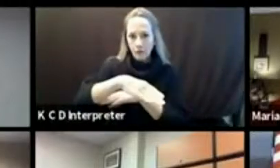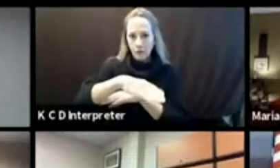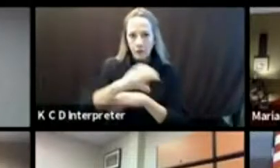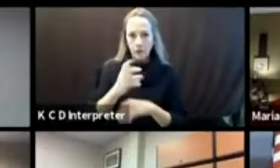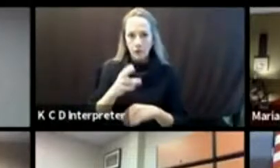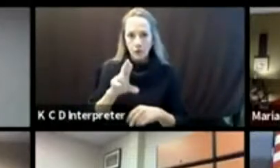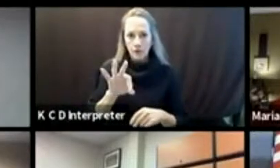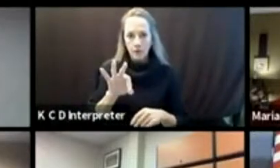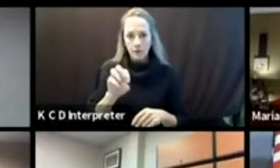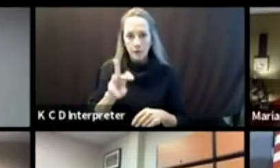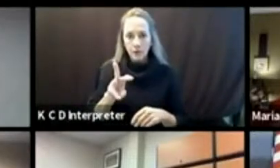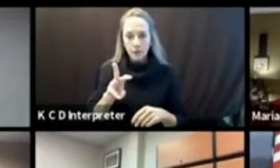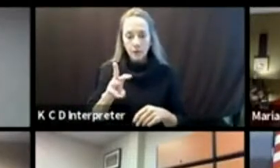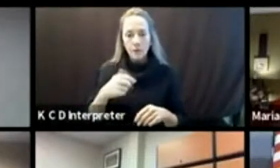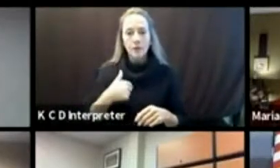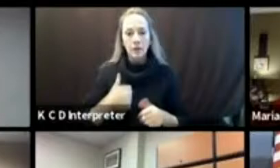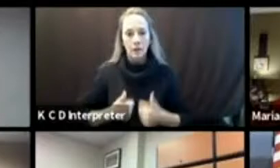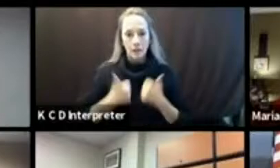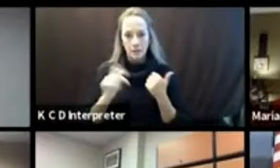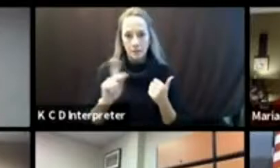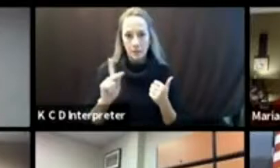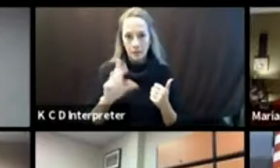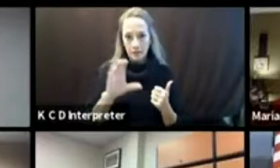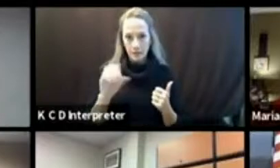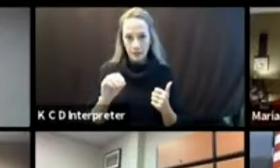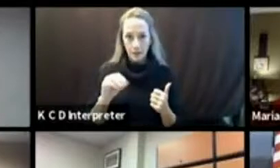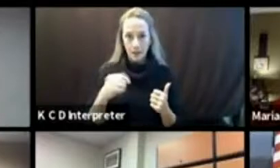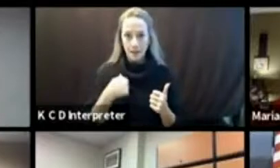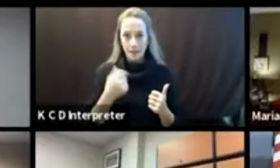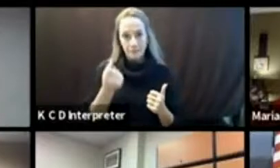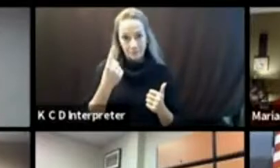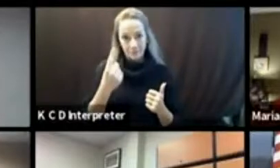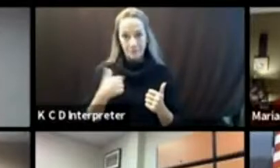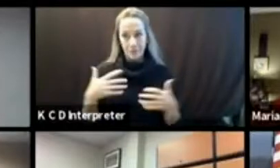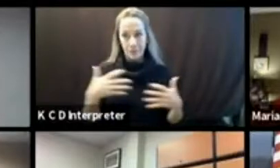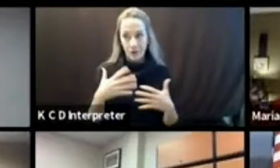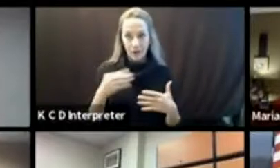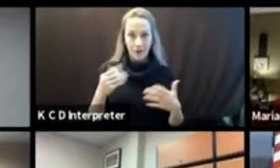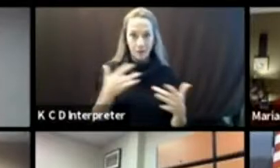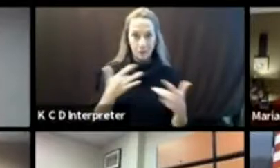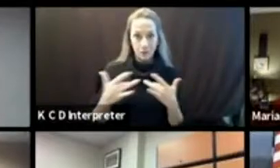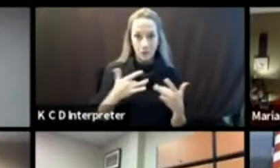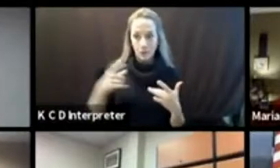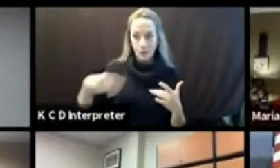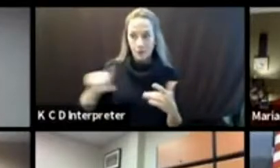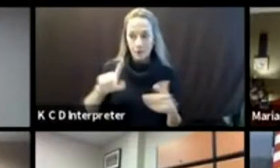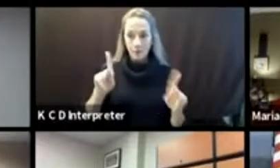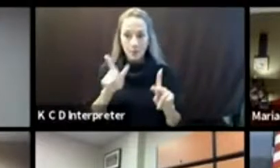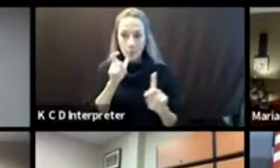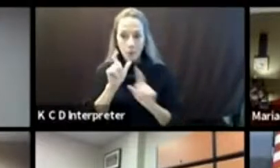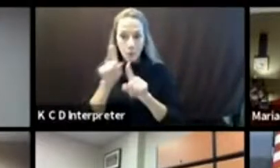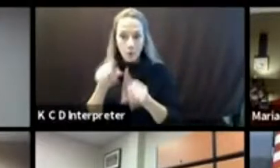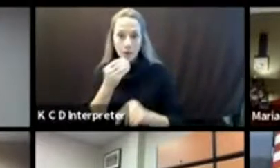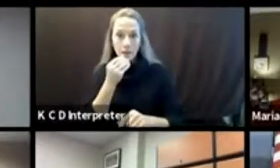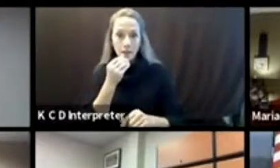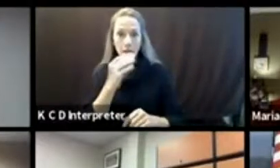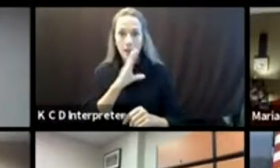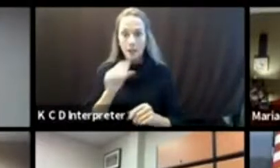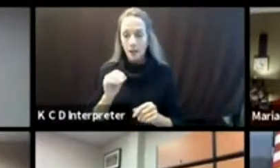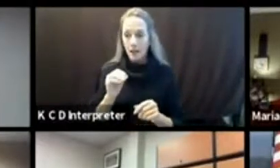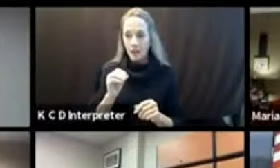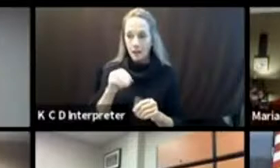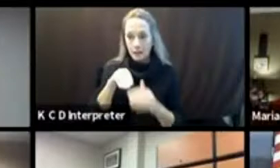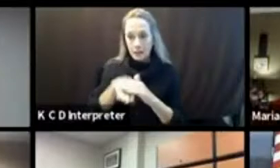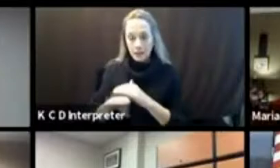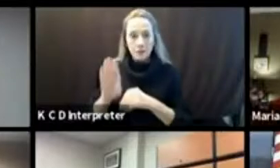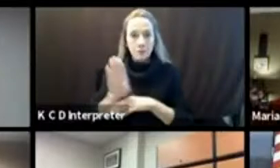Bar and Grill and resident of Knox County, I'm afraid and concerned for my employees, patrons, and community. I've seen how these now